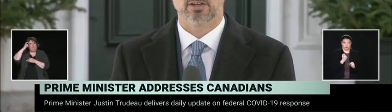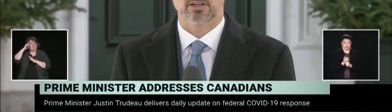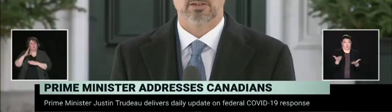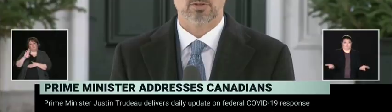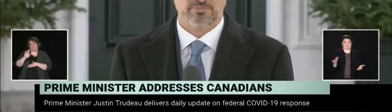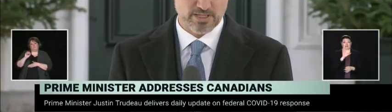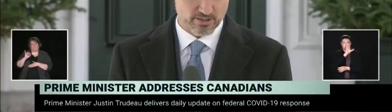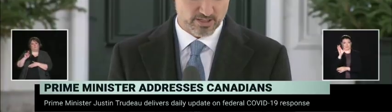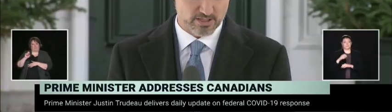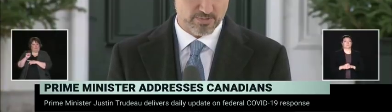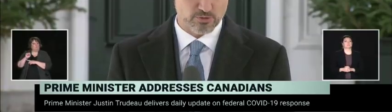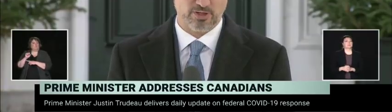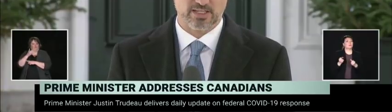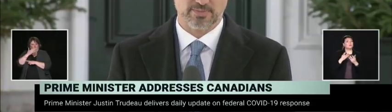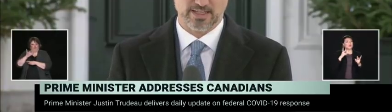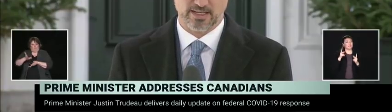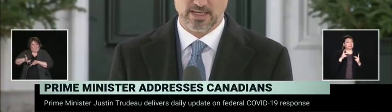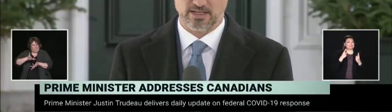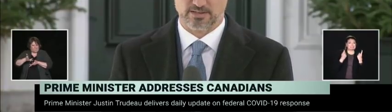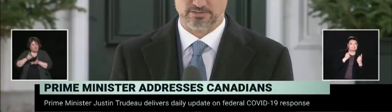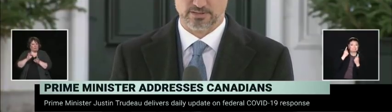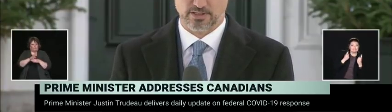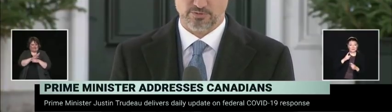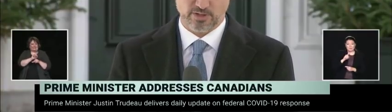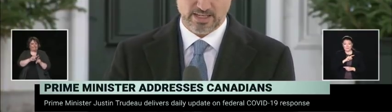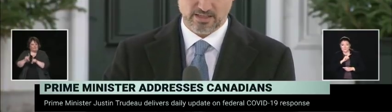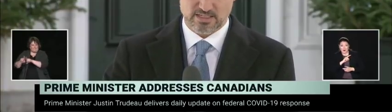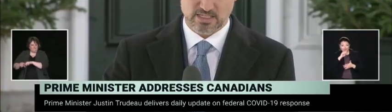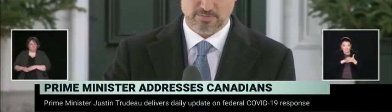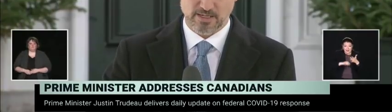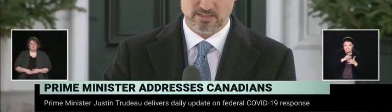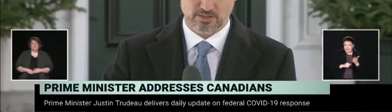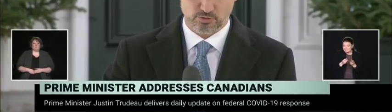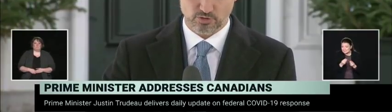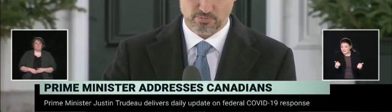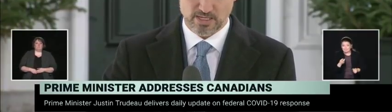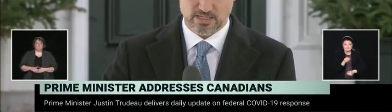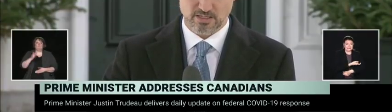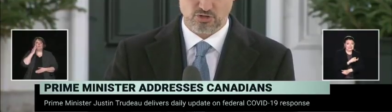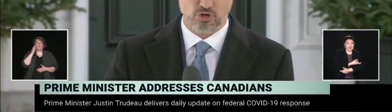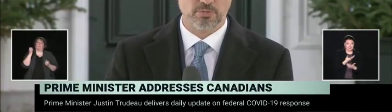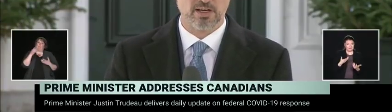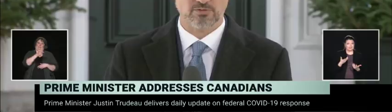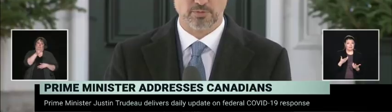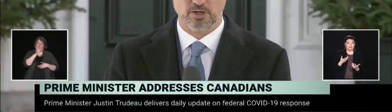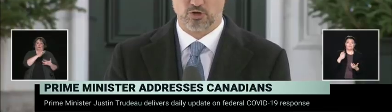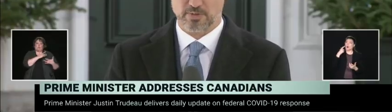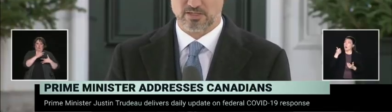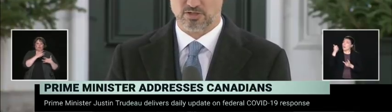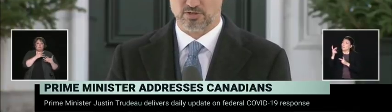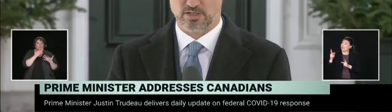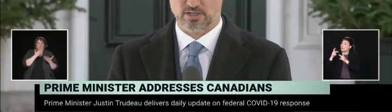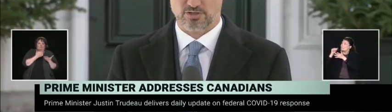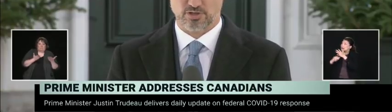s'inquiètent d'une pénurie de matériel. Vous regardez ce qui se passe dans d'autres pays et je comprends vos